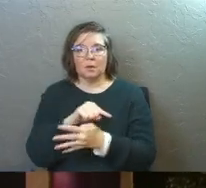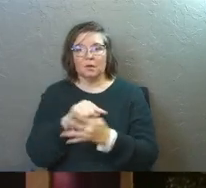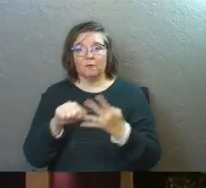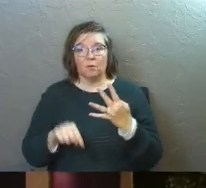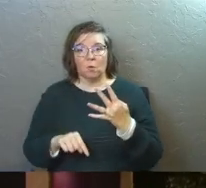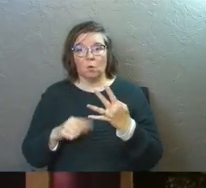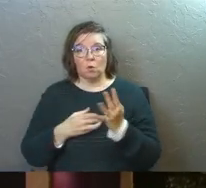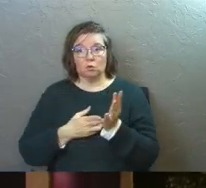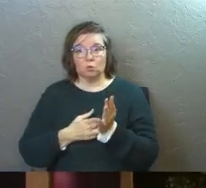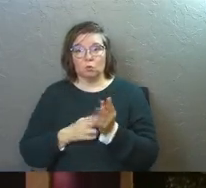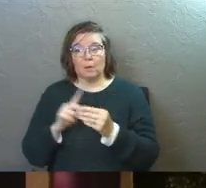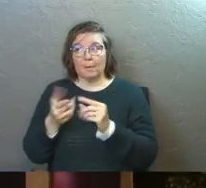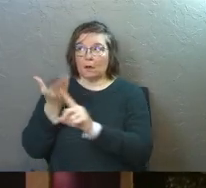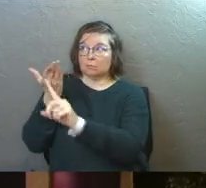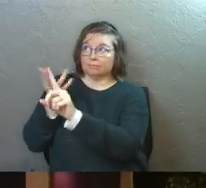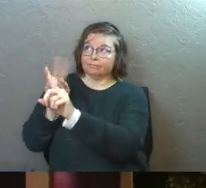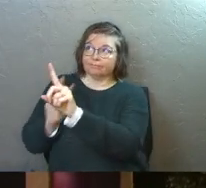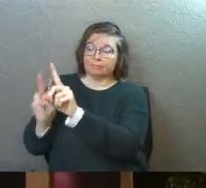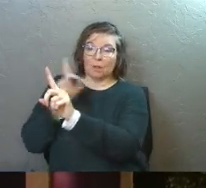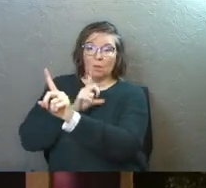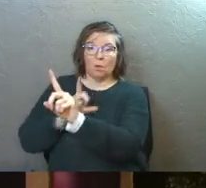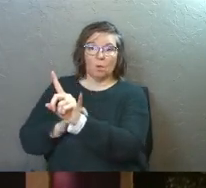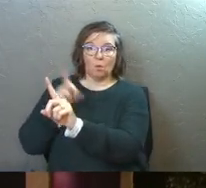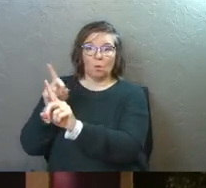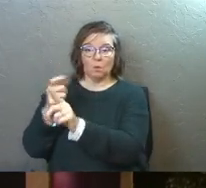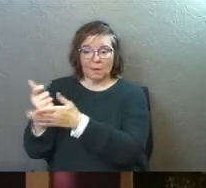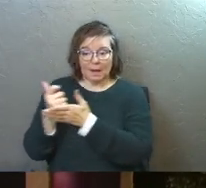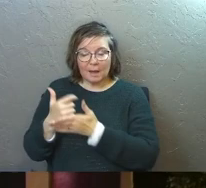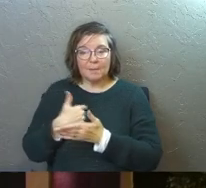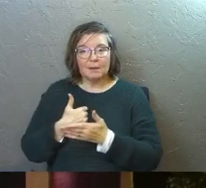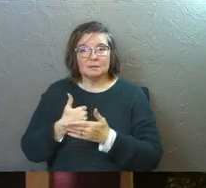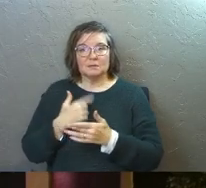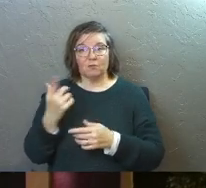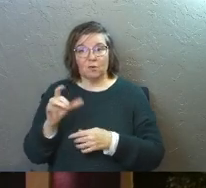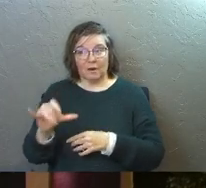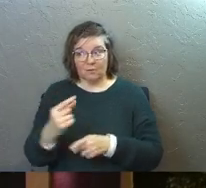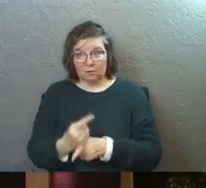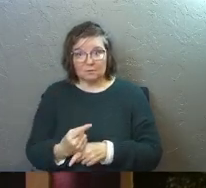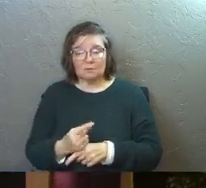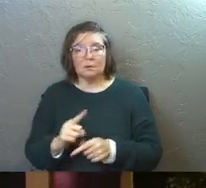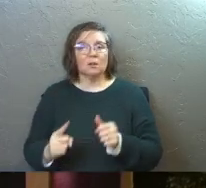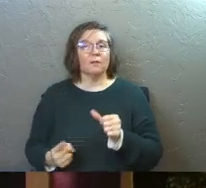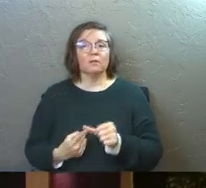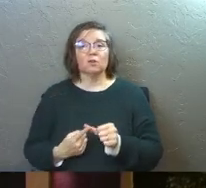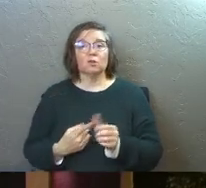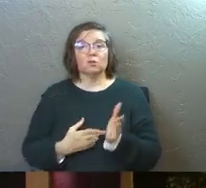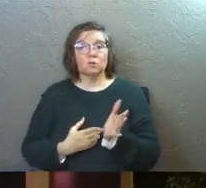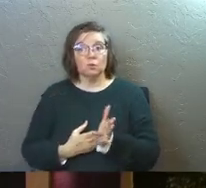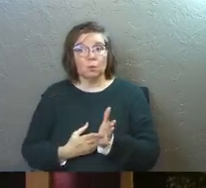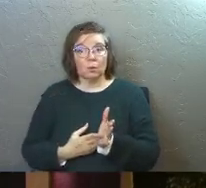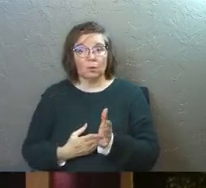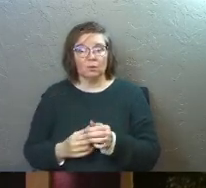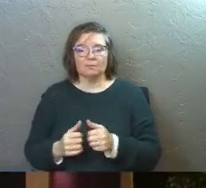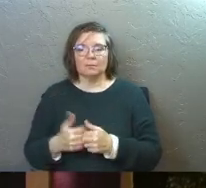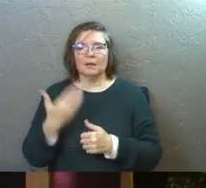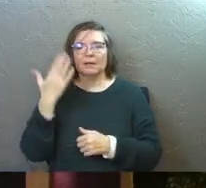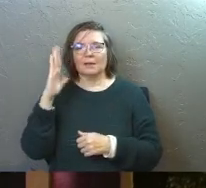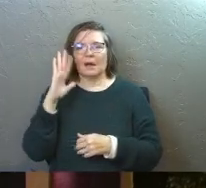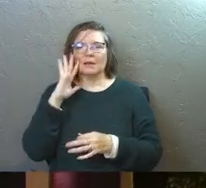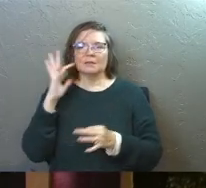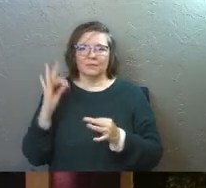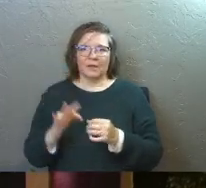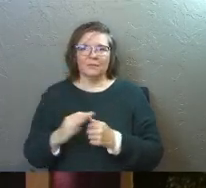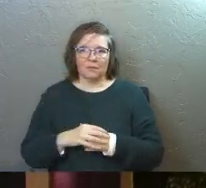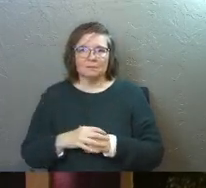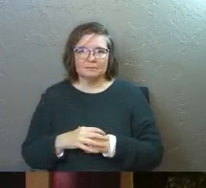four truths about our Lord, about our God that I believe can help us as we continue this journey forever, right? The first truth is that God is